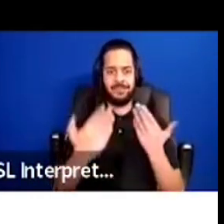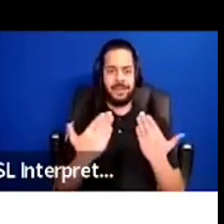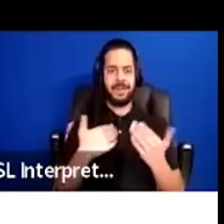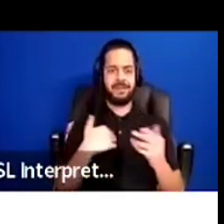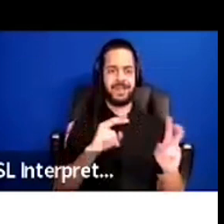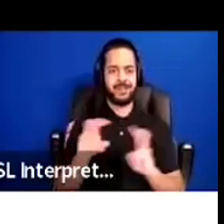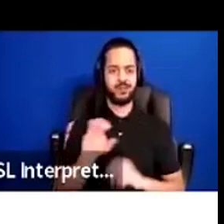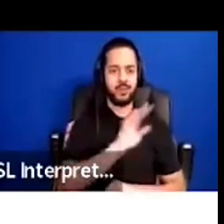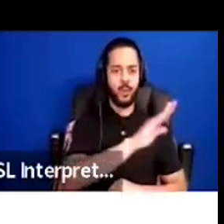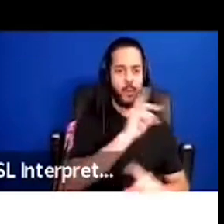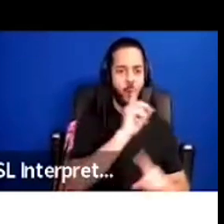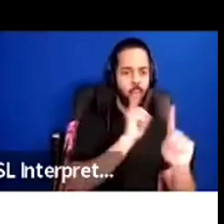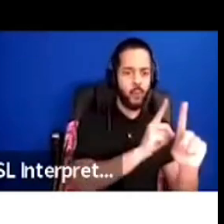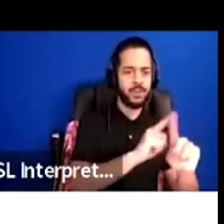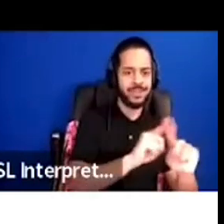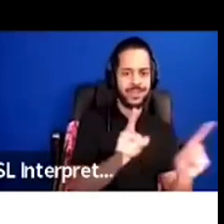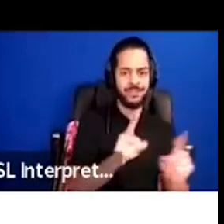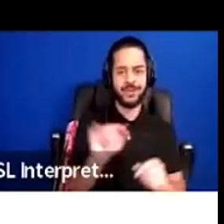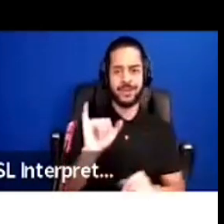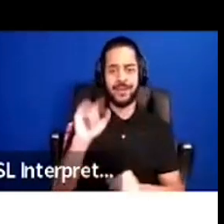counties. When they would come into Baltimore City,